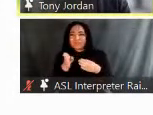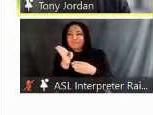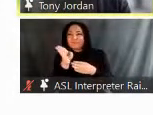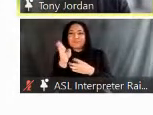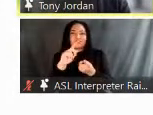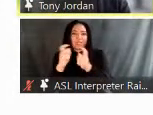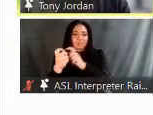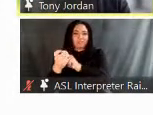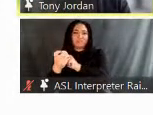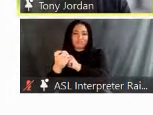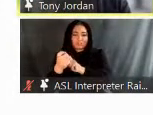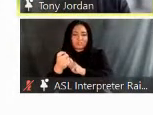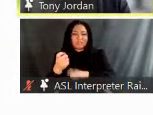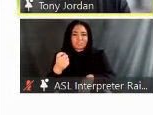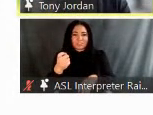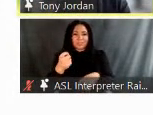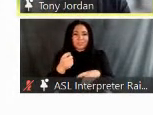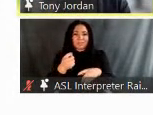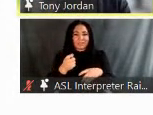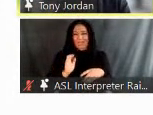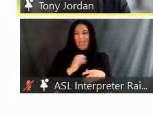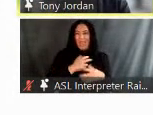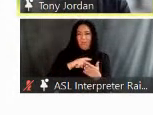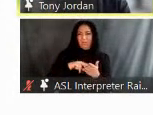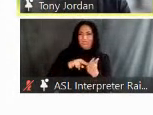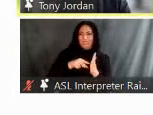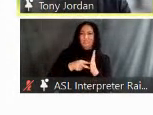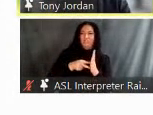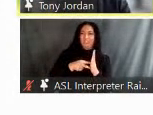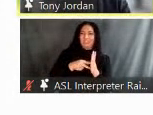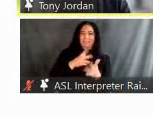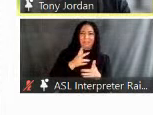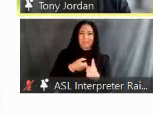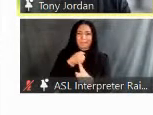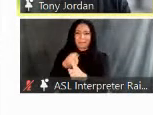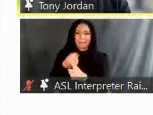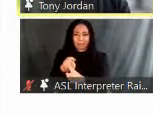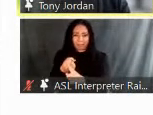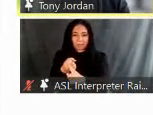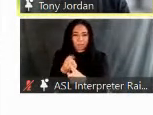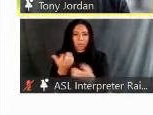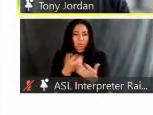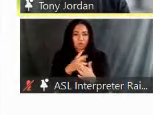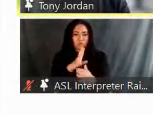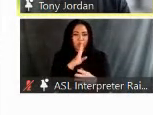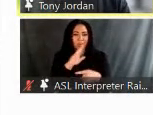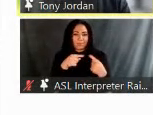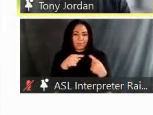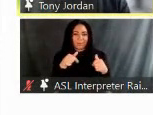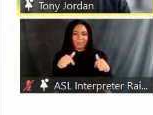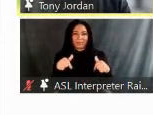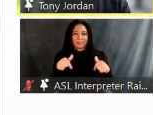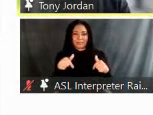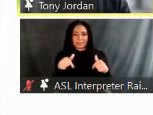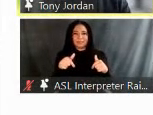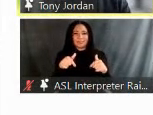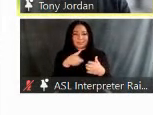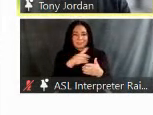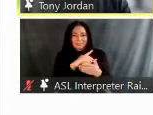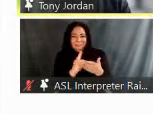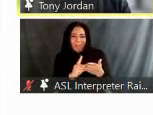that our intentions or might be impacted by what we're talking about in this design